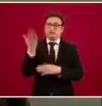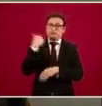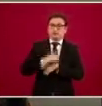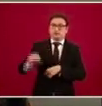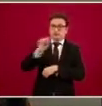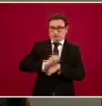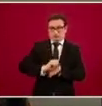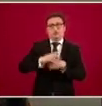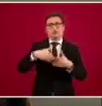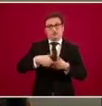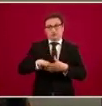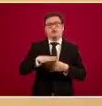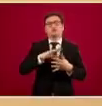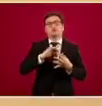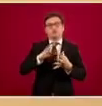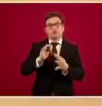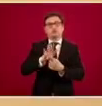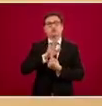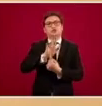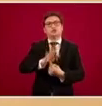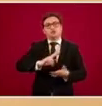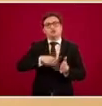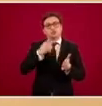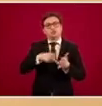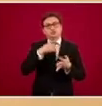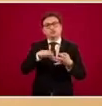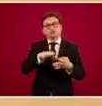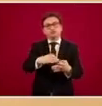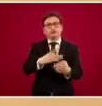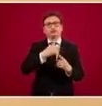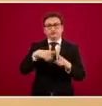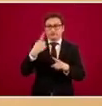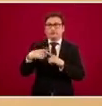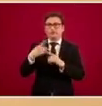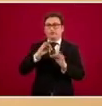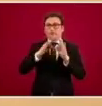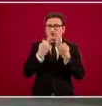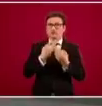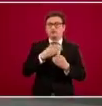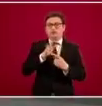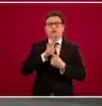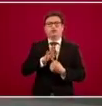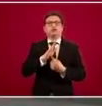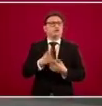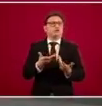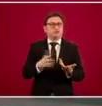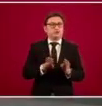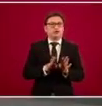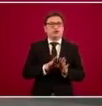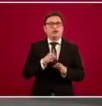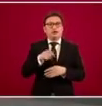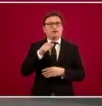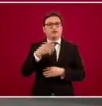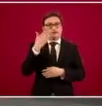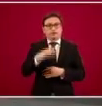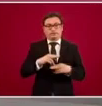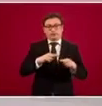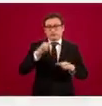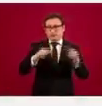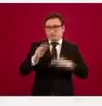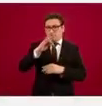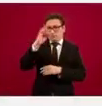Now, we can take a look here at something we've been talking about, and we will continue to talk about more frequently during the upcoming